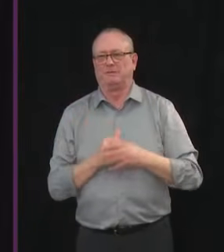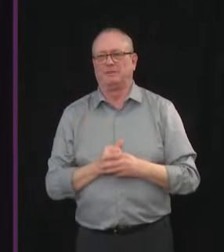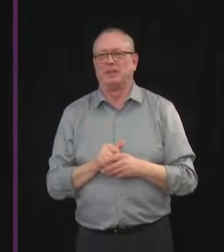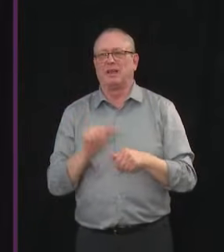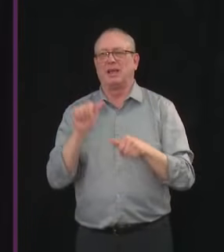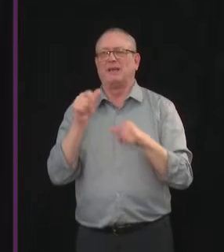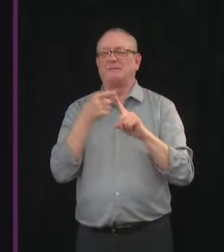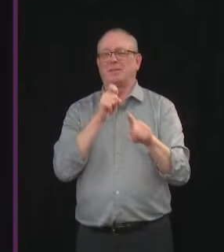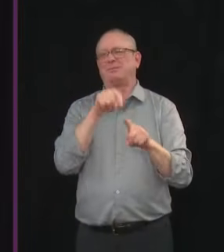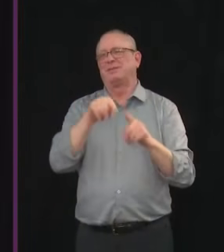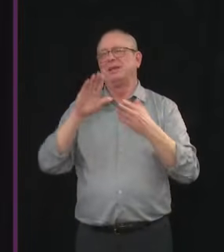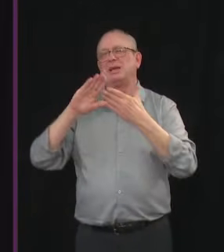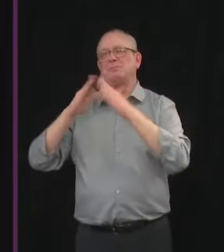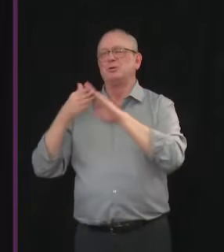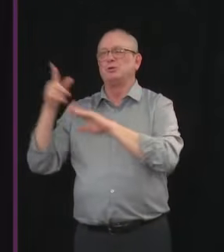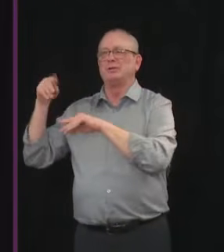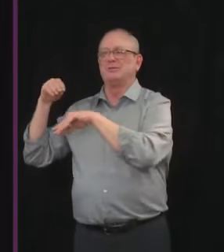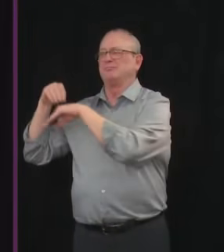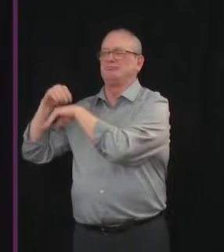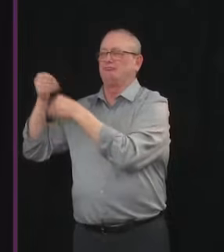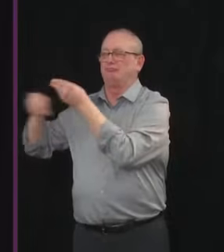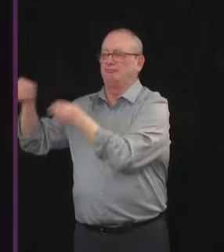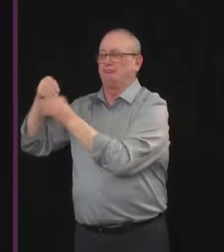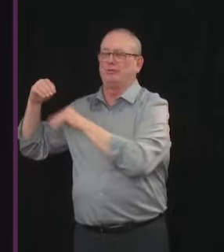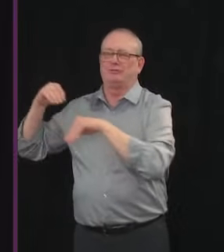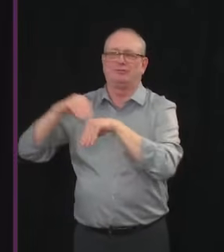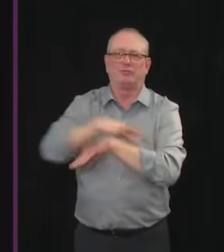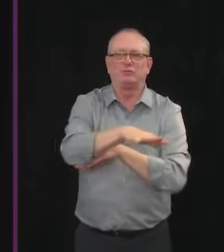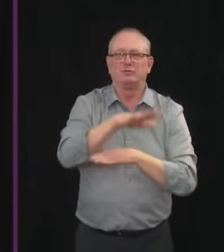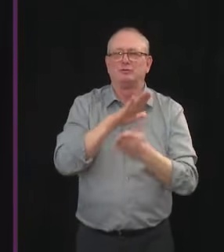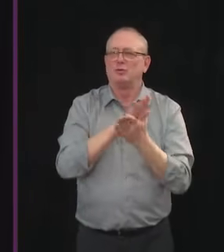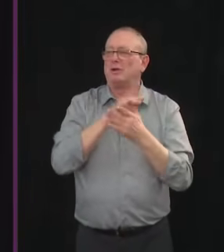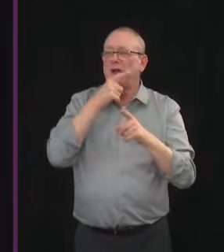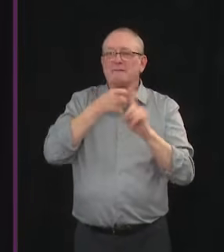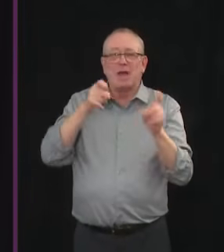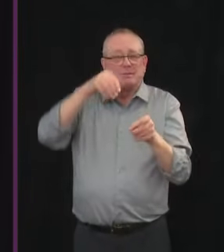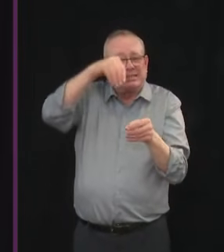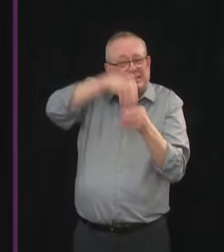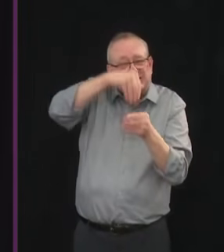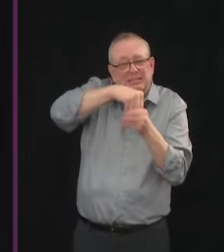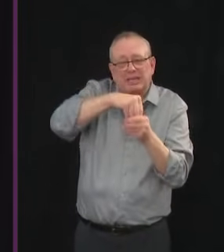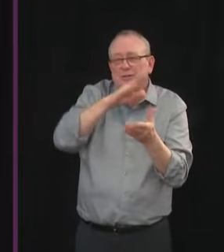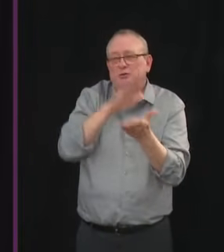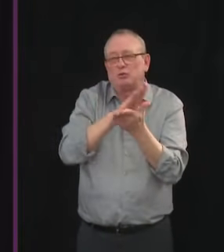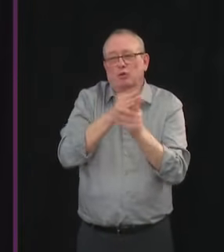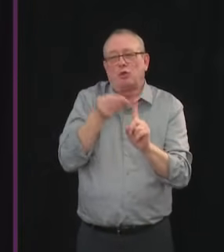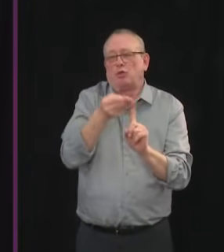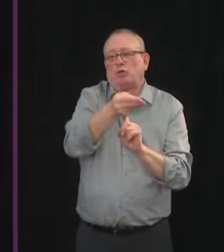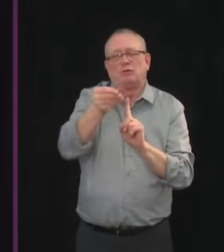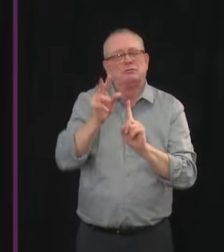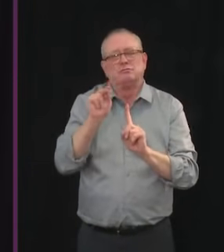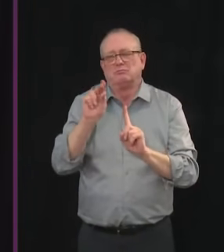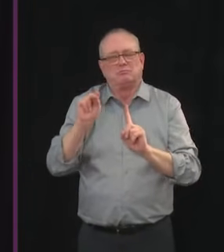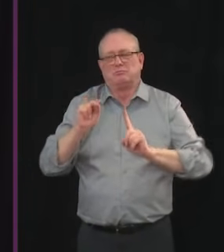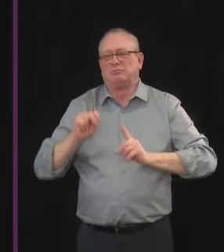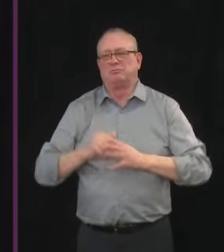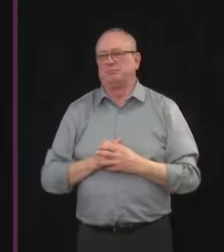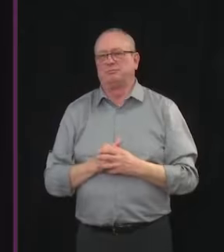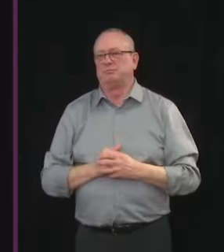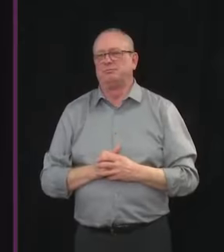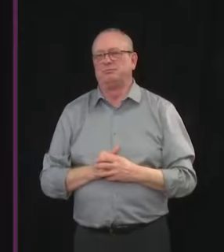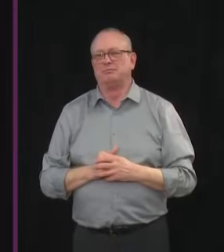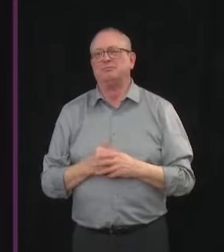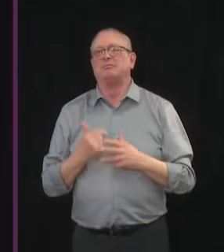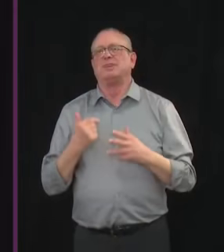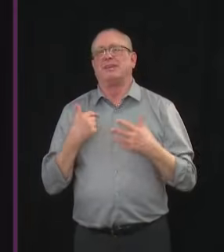in-school transmission, and it is important to distinguish between the two. As I mentioned earlier this month, an analysis of